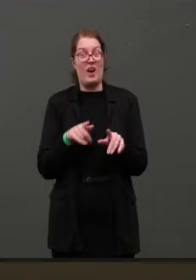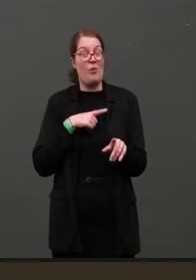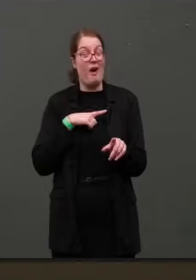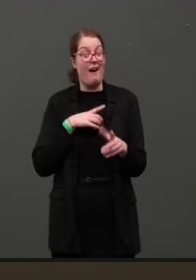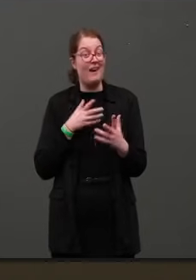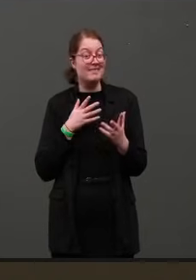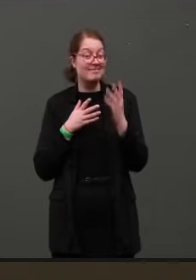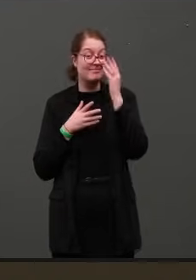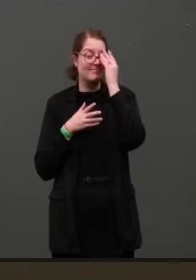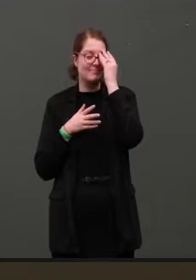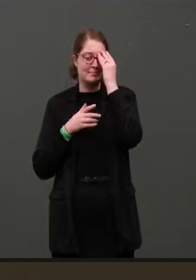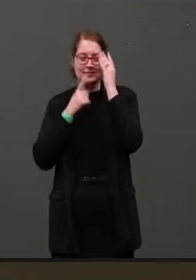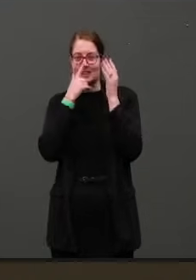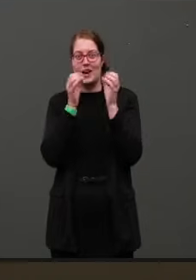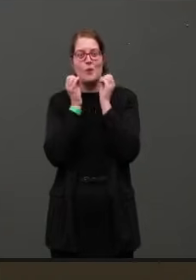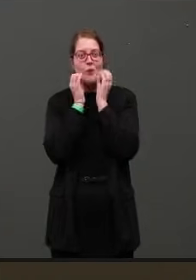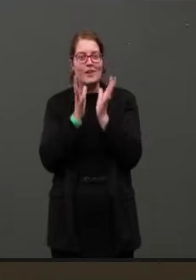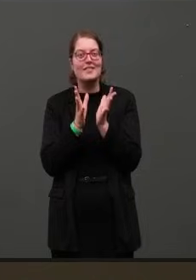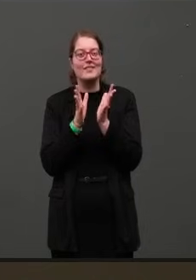in satisfying an audience.